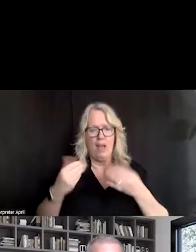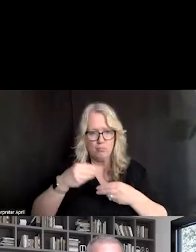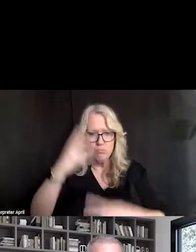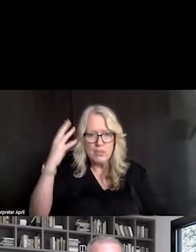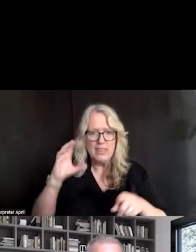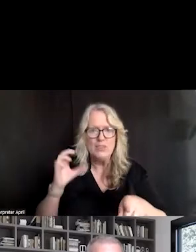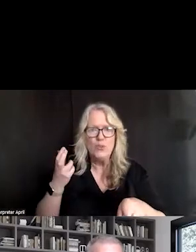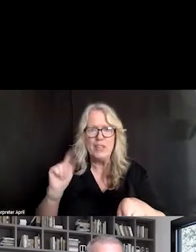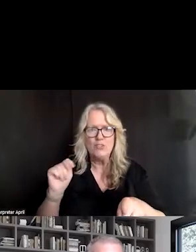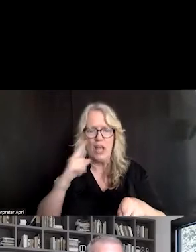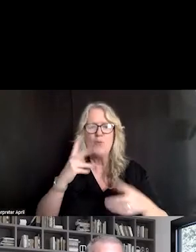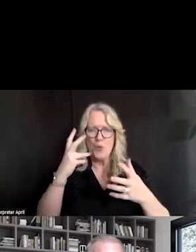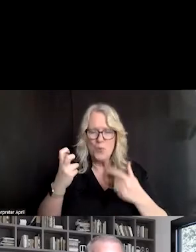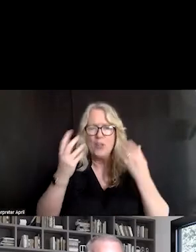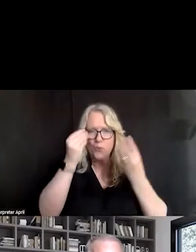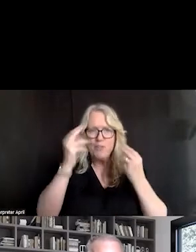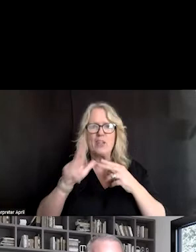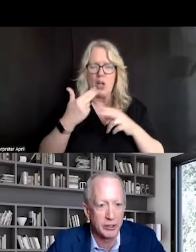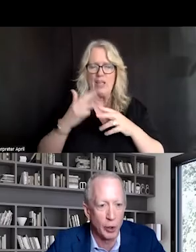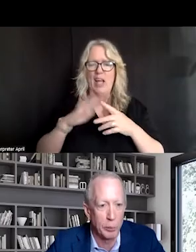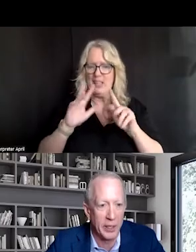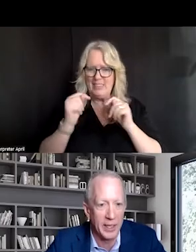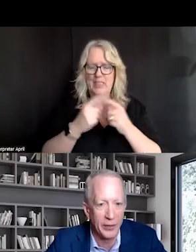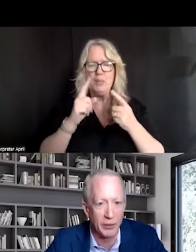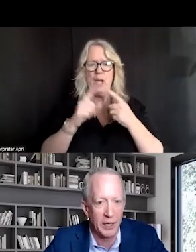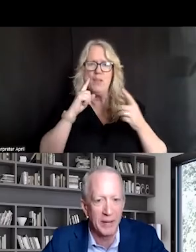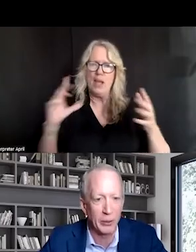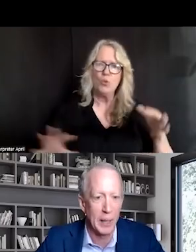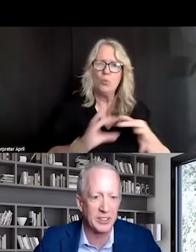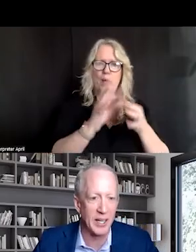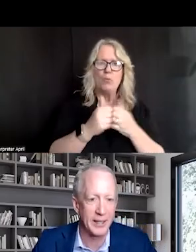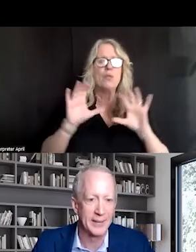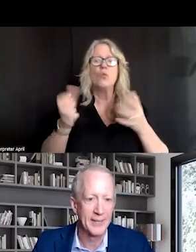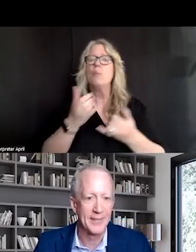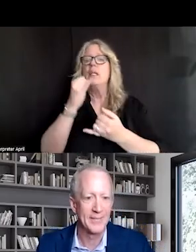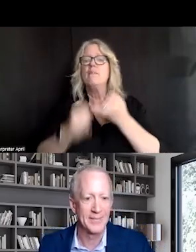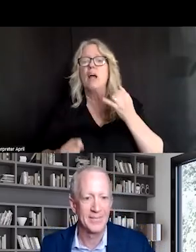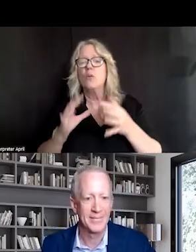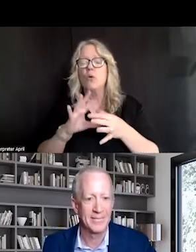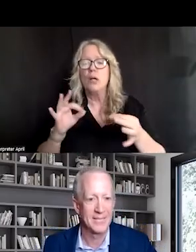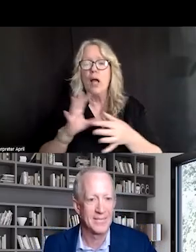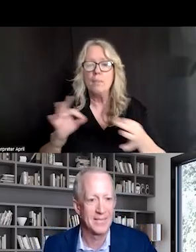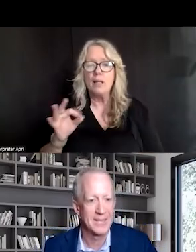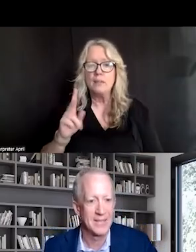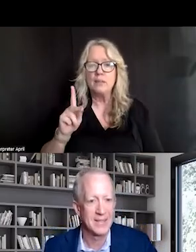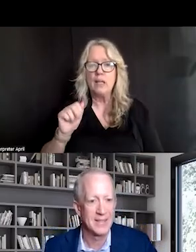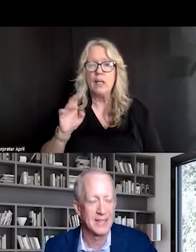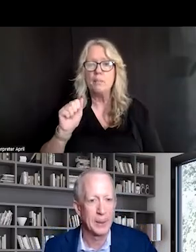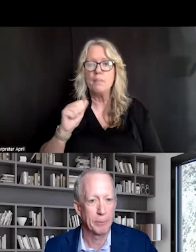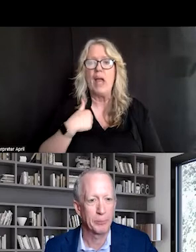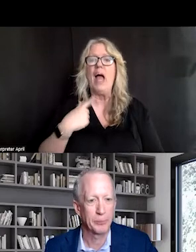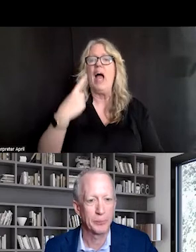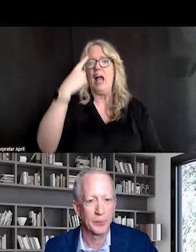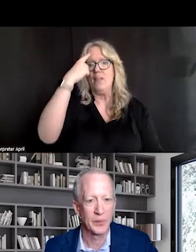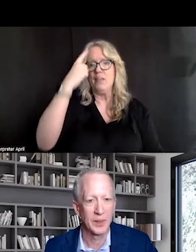to want to reflect on as a team and loop back with this group. But any other final comments, Kana? I think just